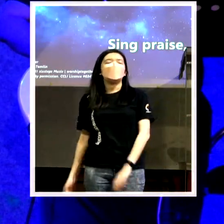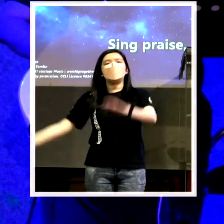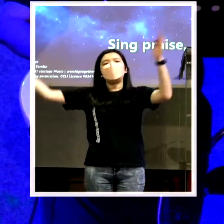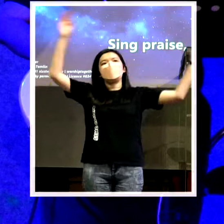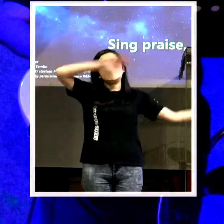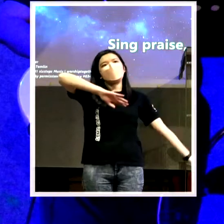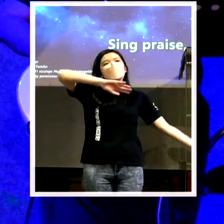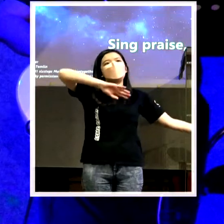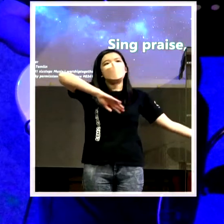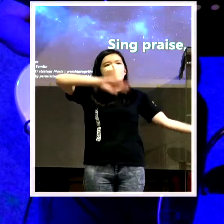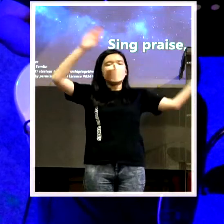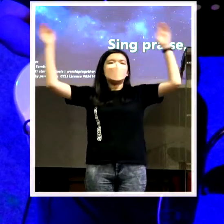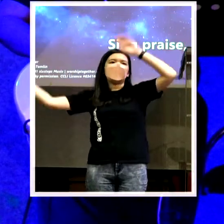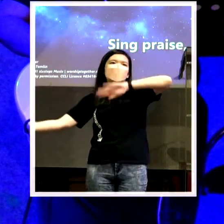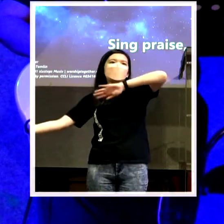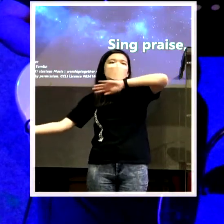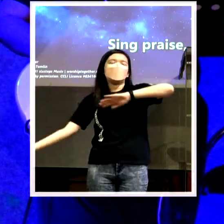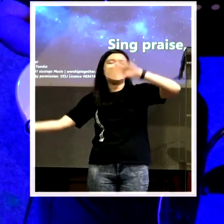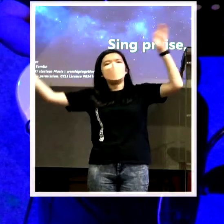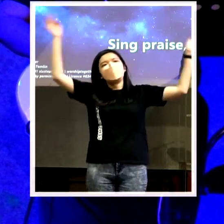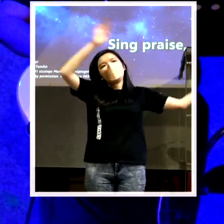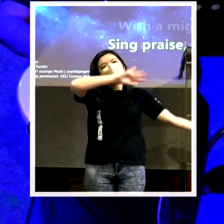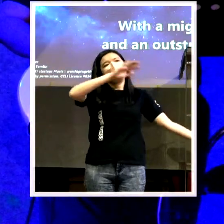praise, sing praise.